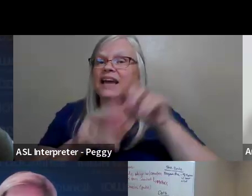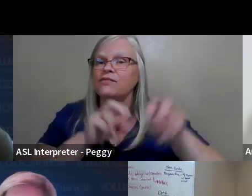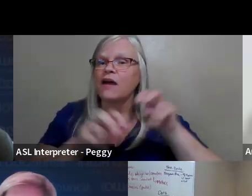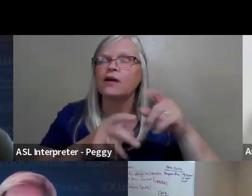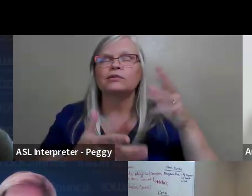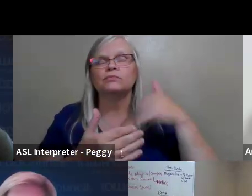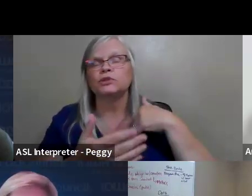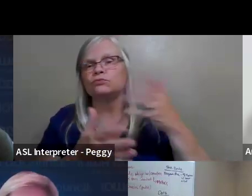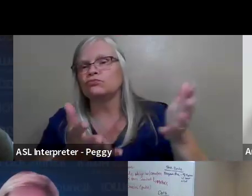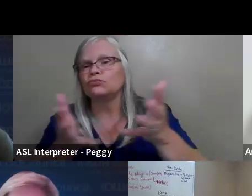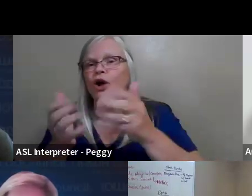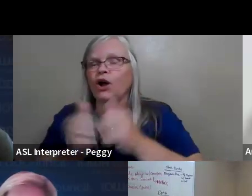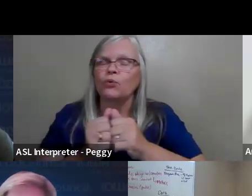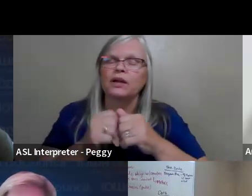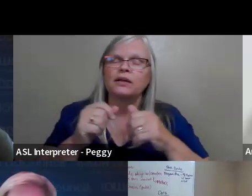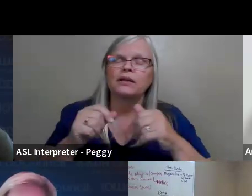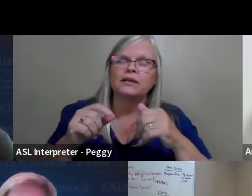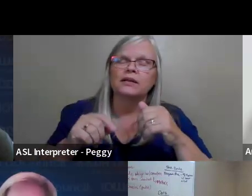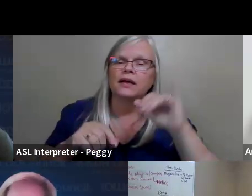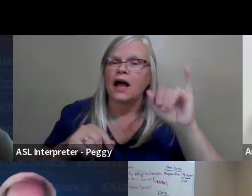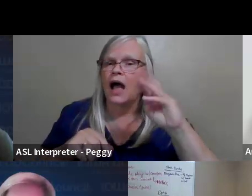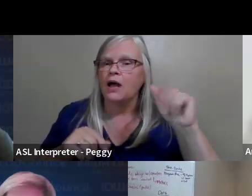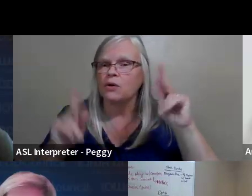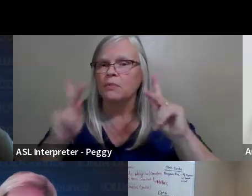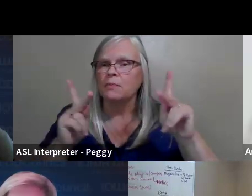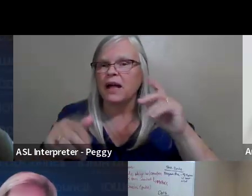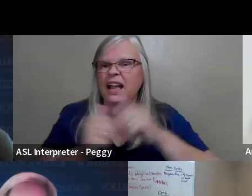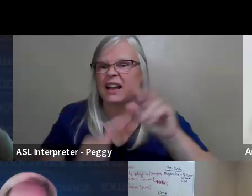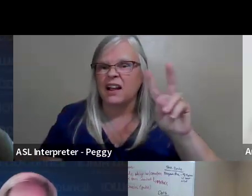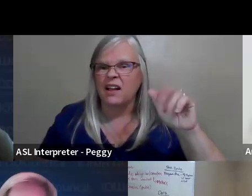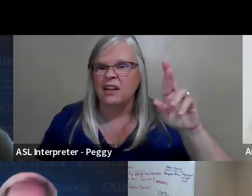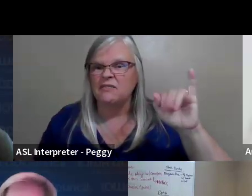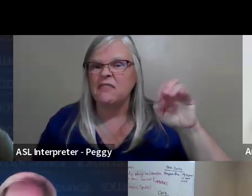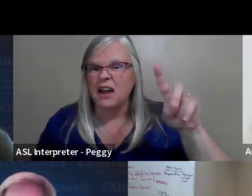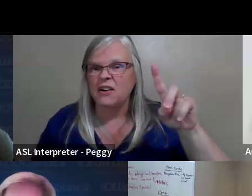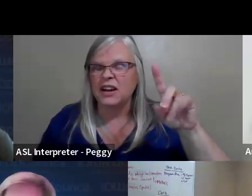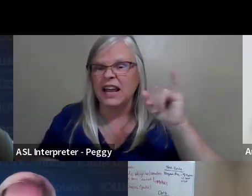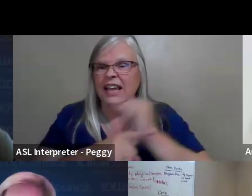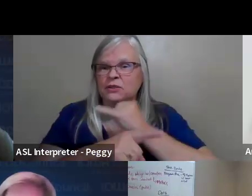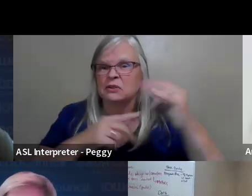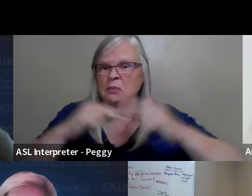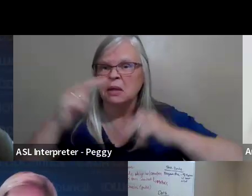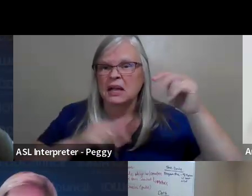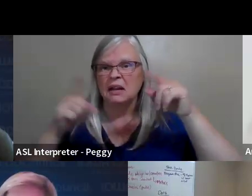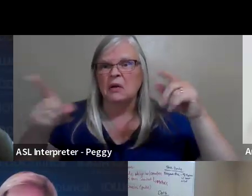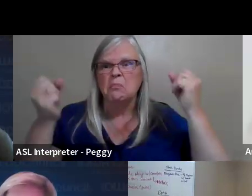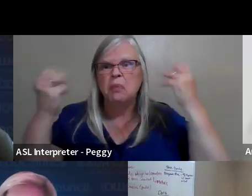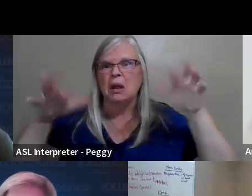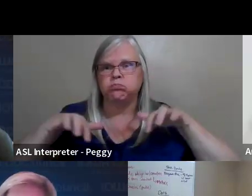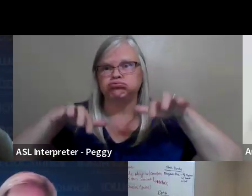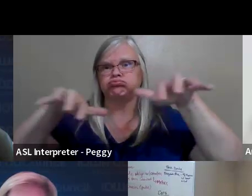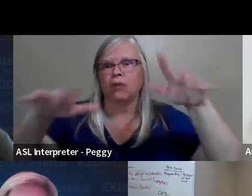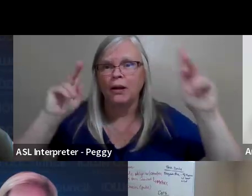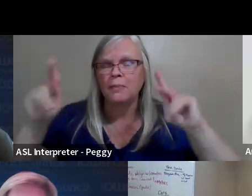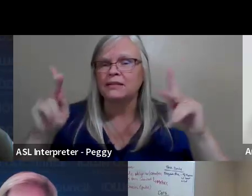Iowans in the Varied Industries building, which were a lot of people that day. and also talk to the Secretary of State himself